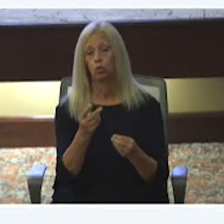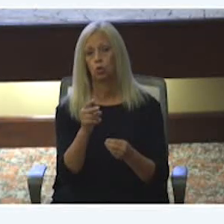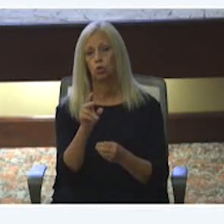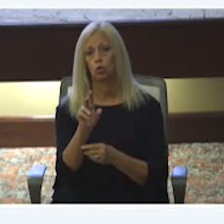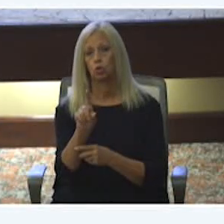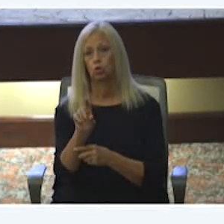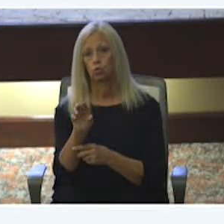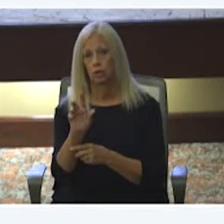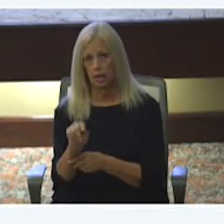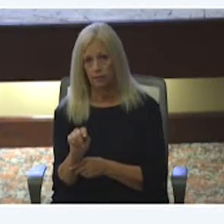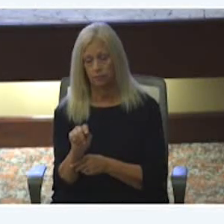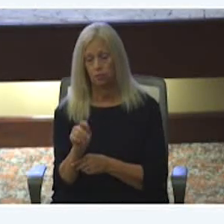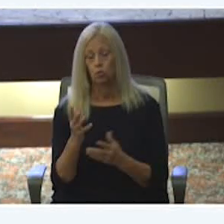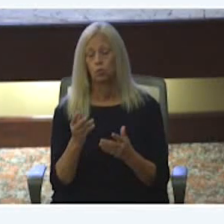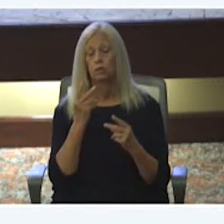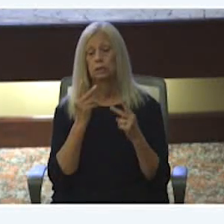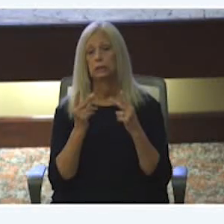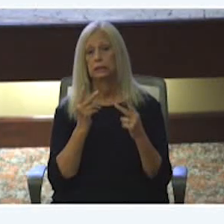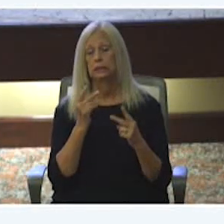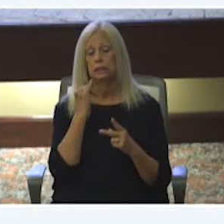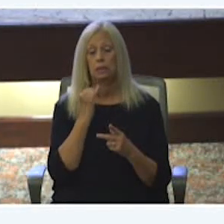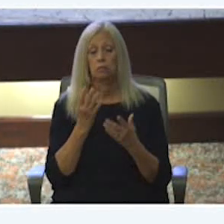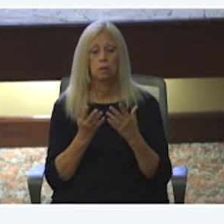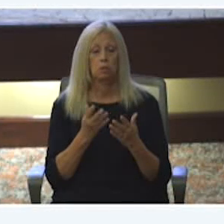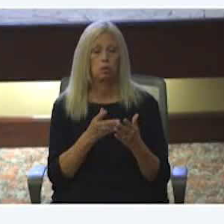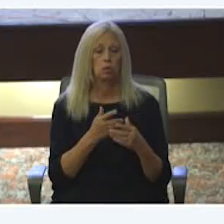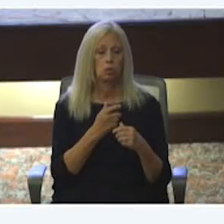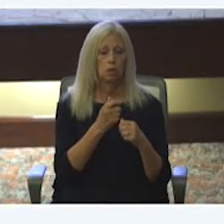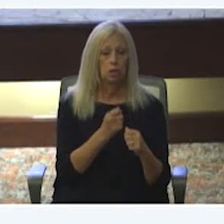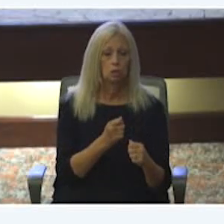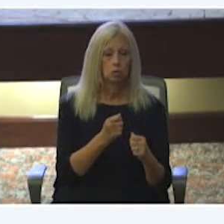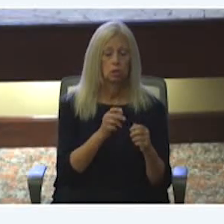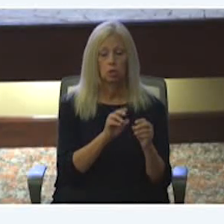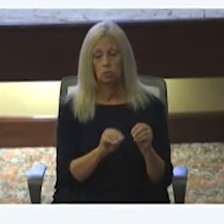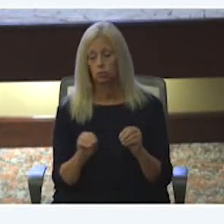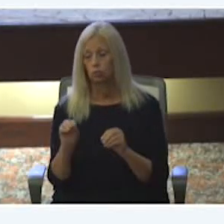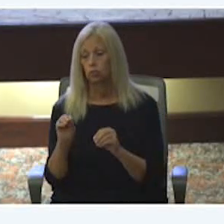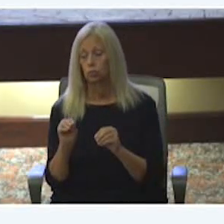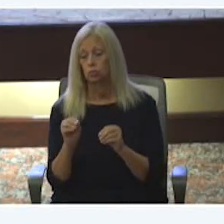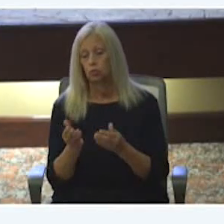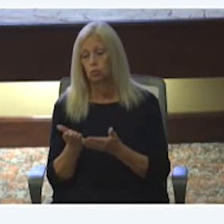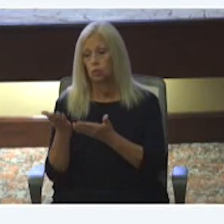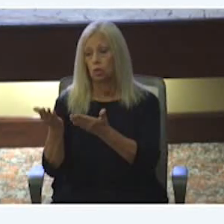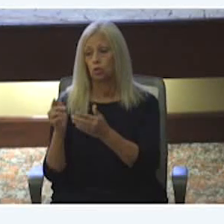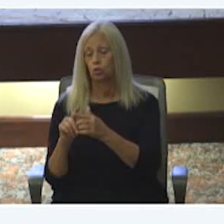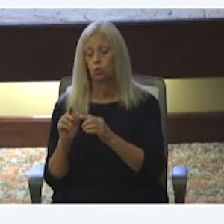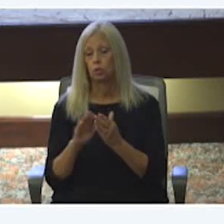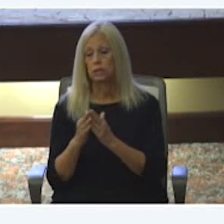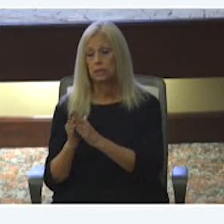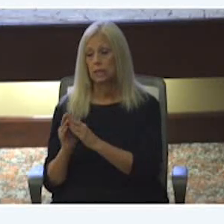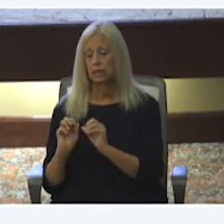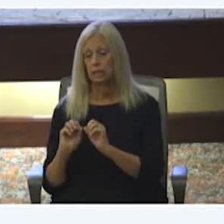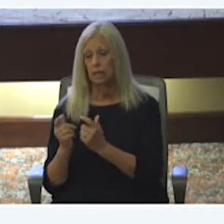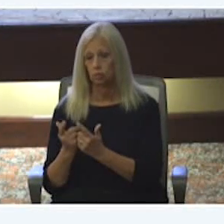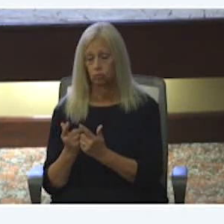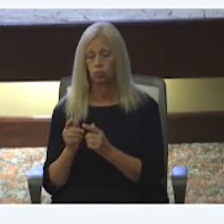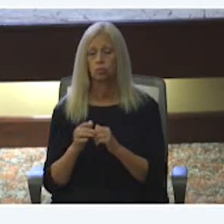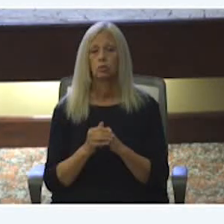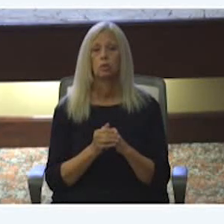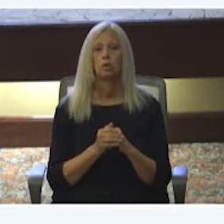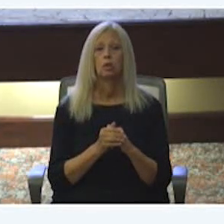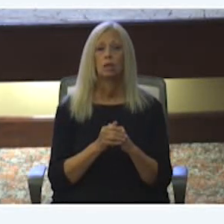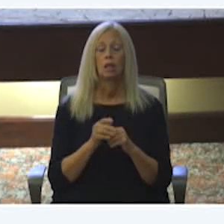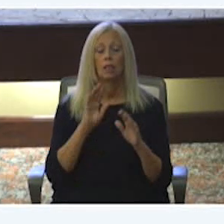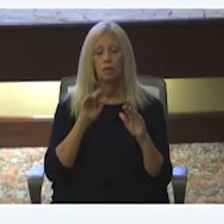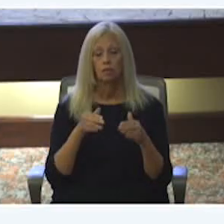we wanted to see if there might be interest in sending these along to City Council. Following thoughtful discussion at that meeting, the focus